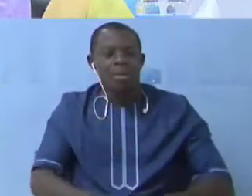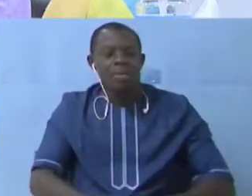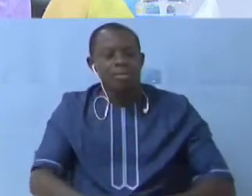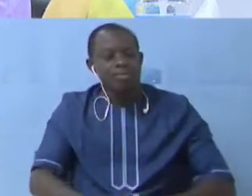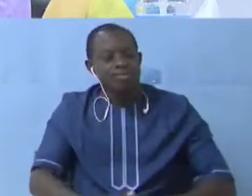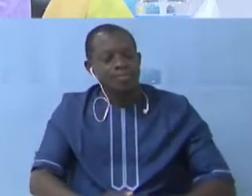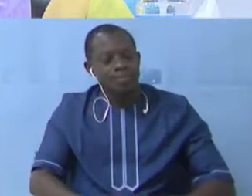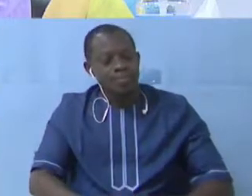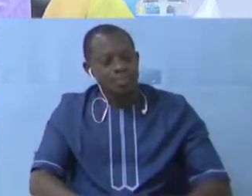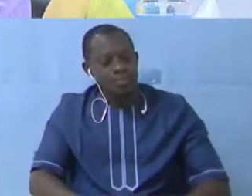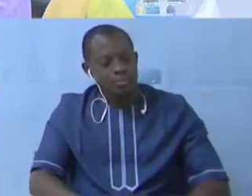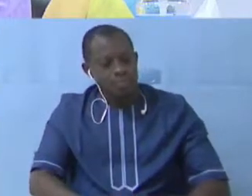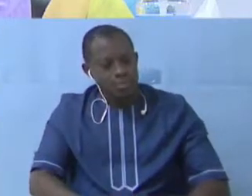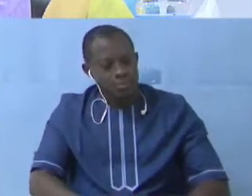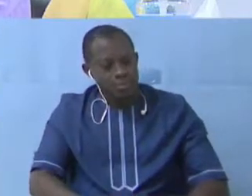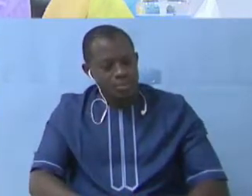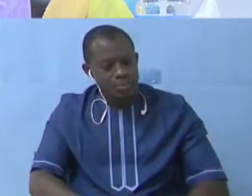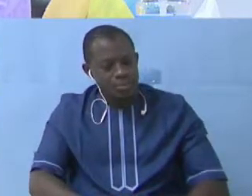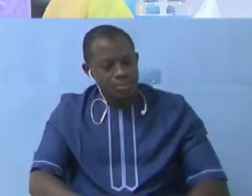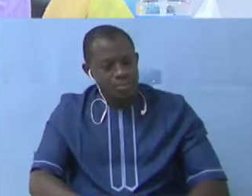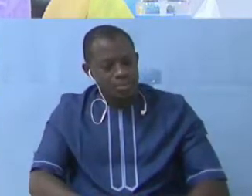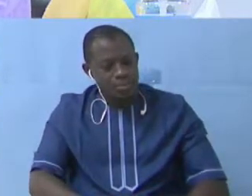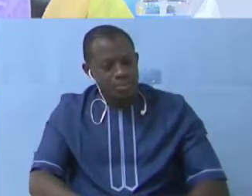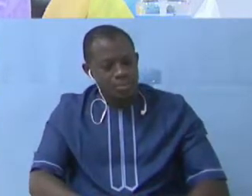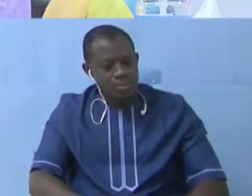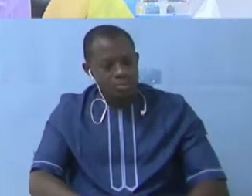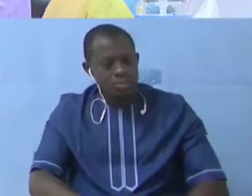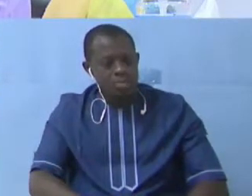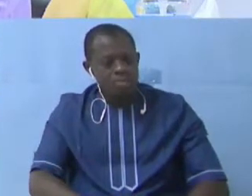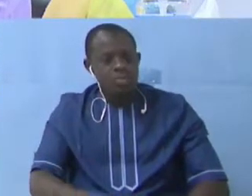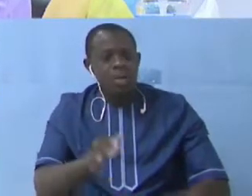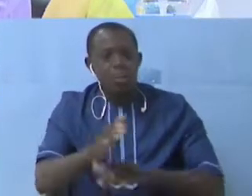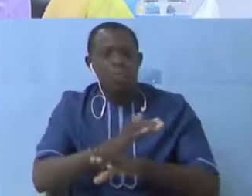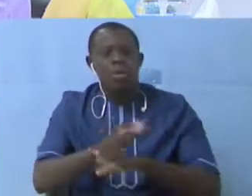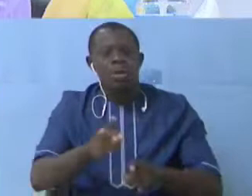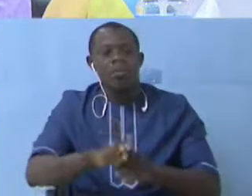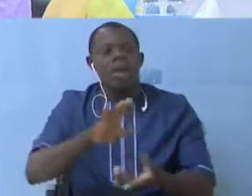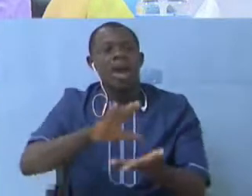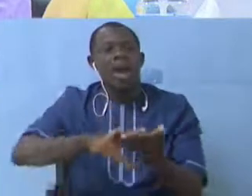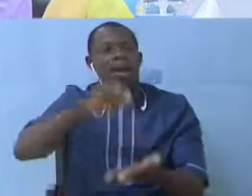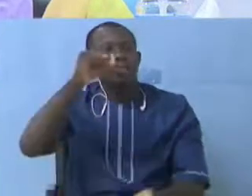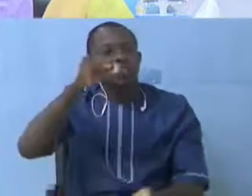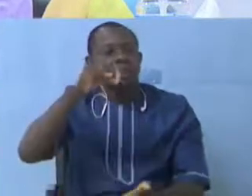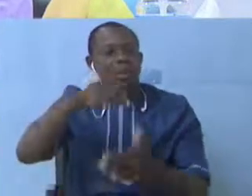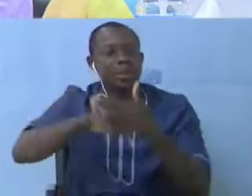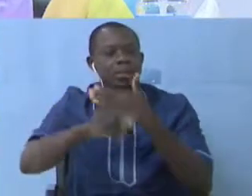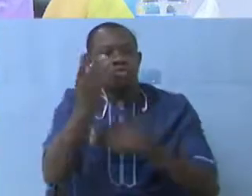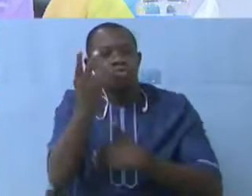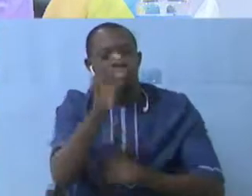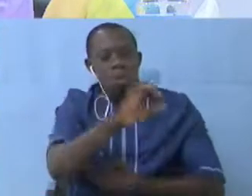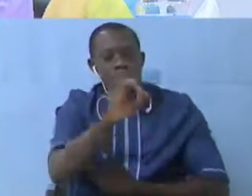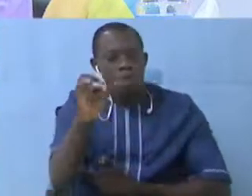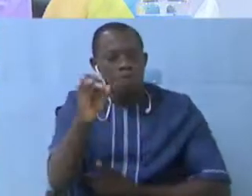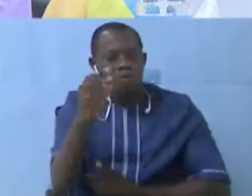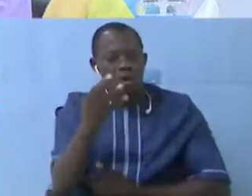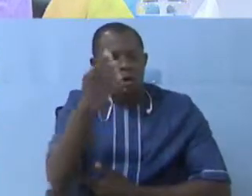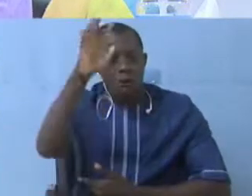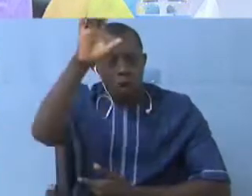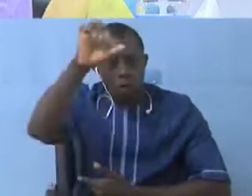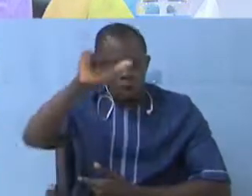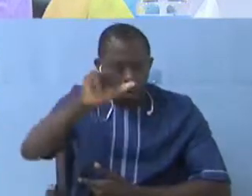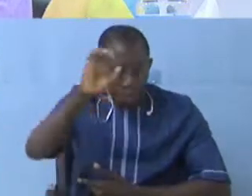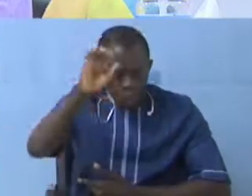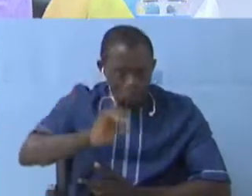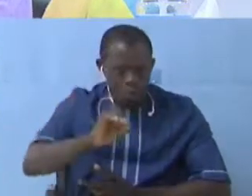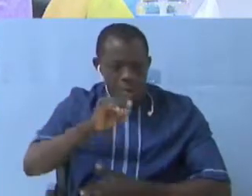got it adopted in 2002 October here in the Gambia. mu jéegi nag ñu daldi ci yaxantu